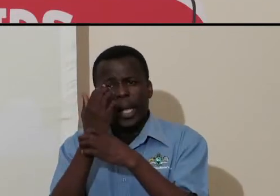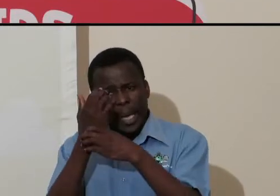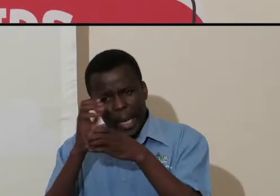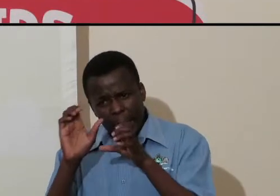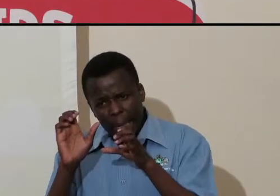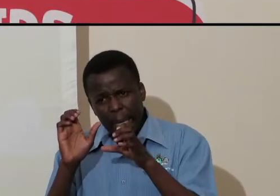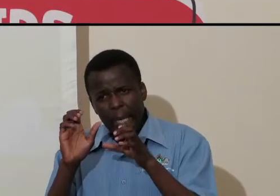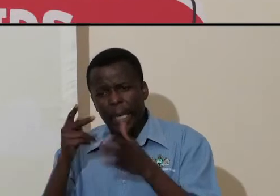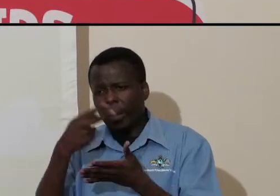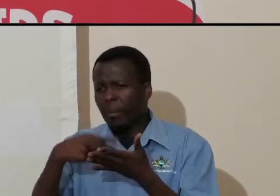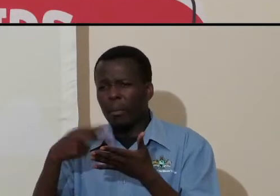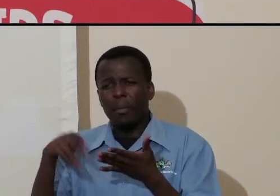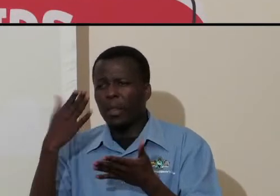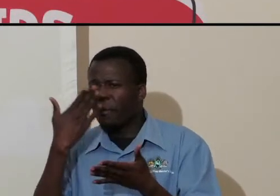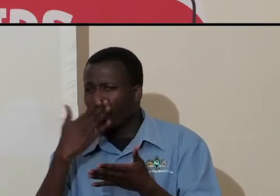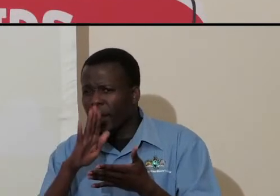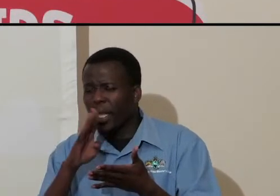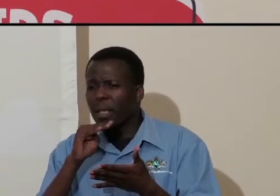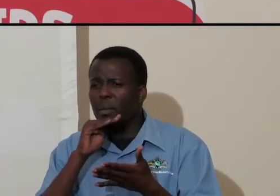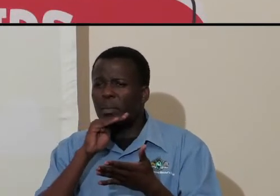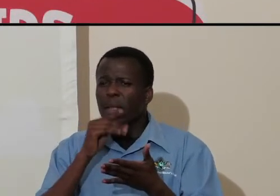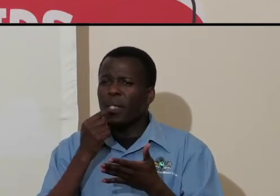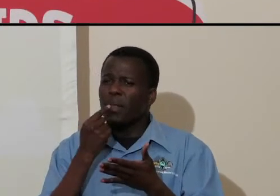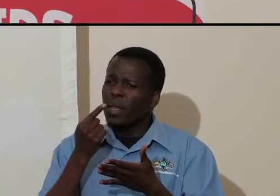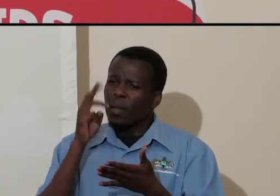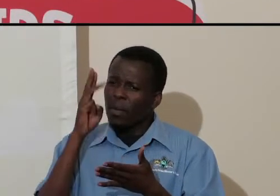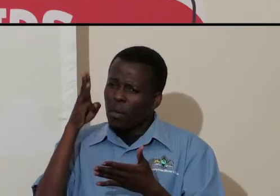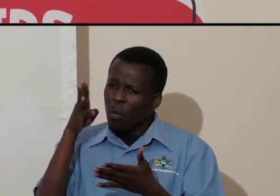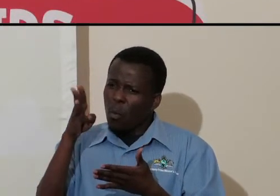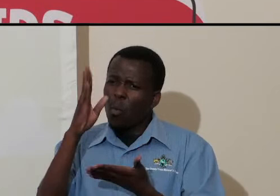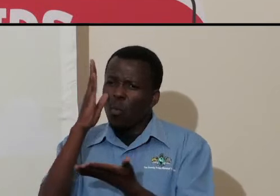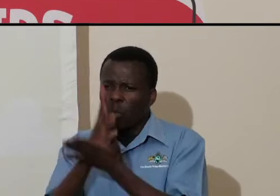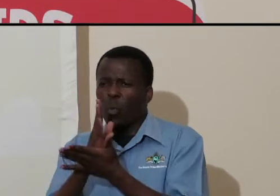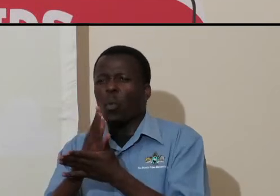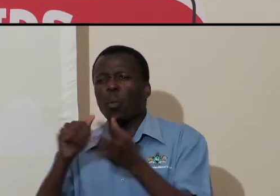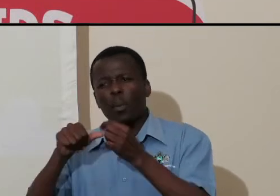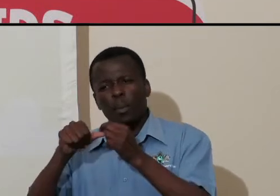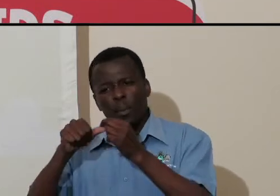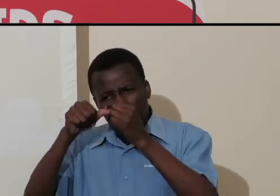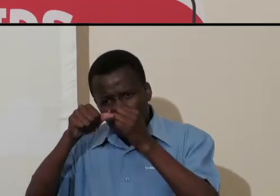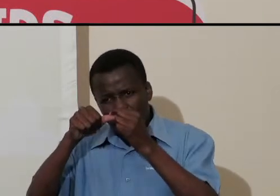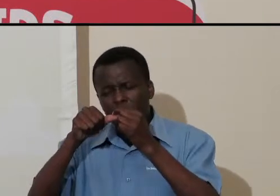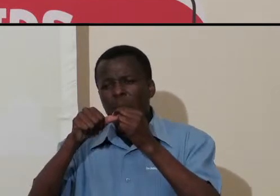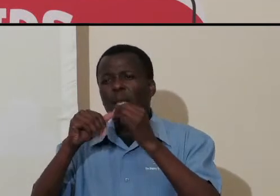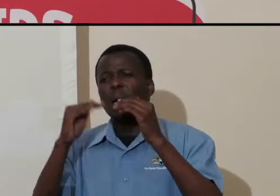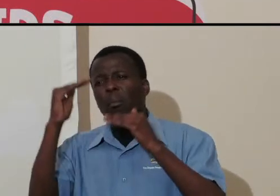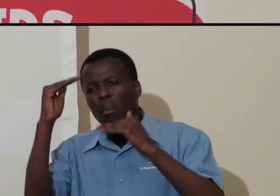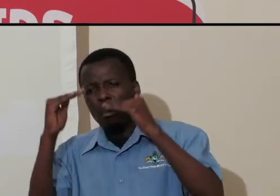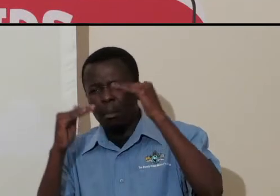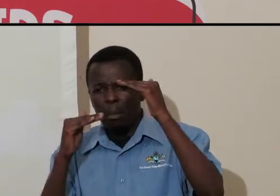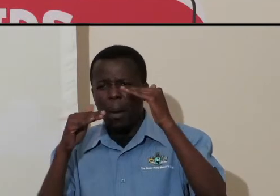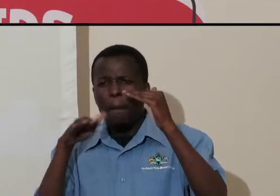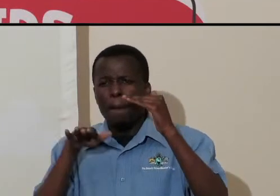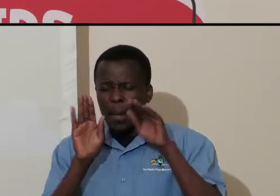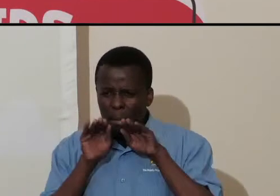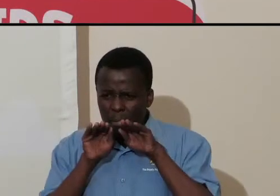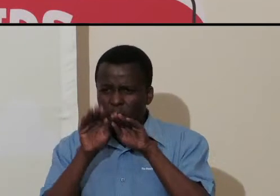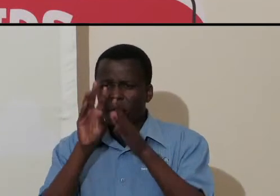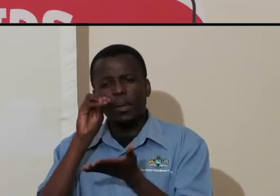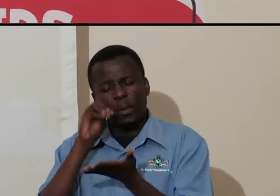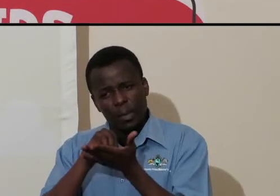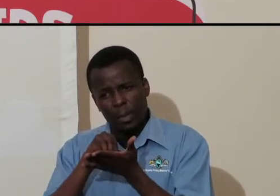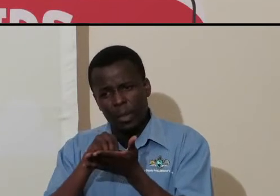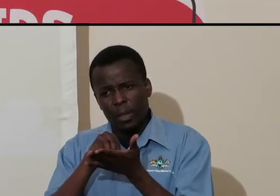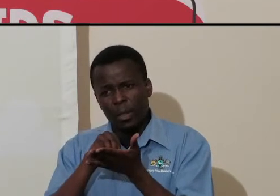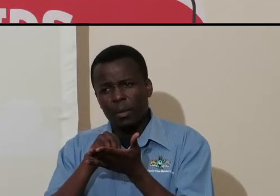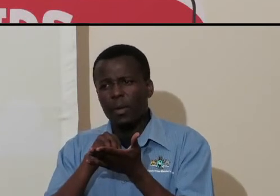put gender equality and human rights of women and girls in all their diversity at the forefront of efforts